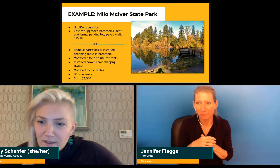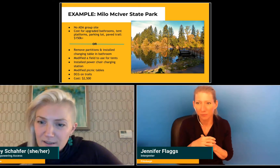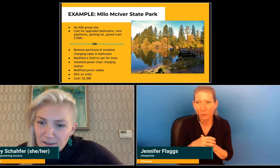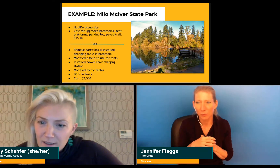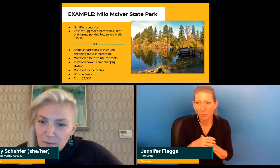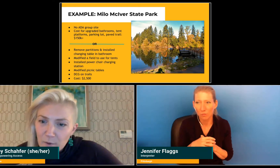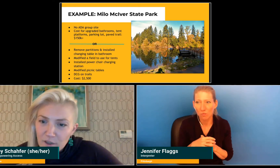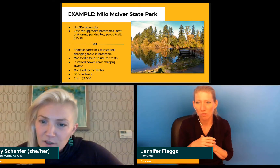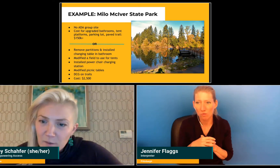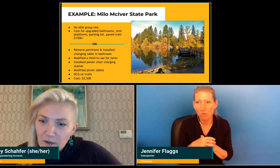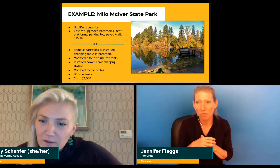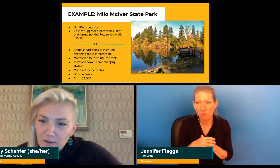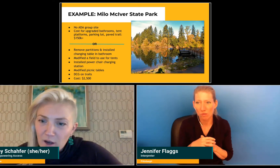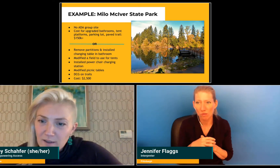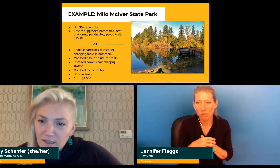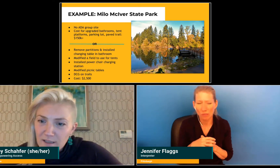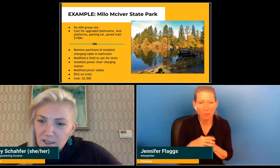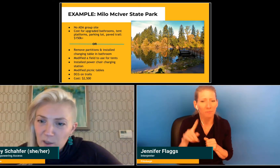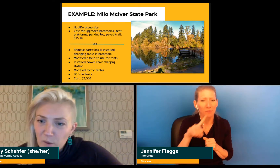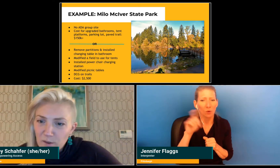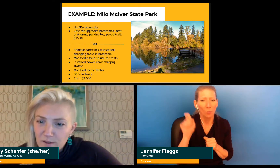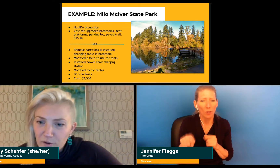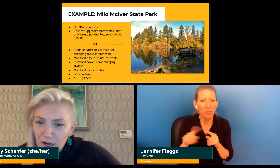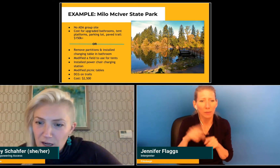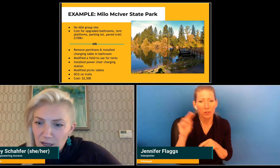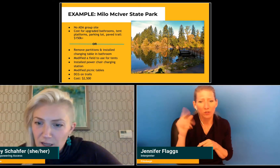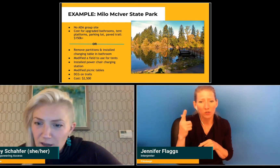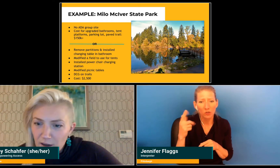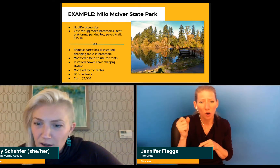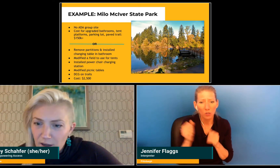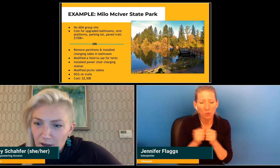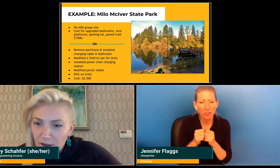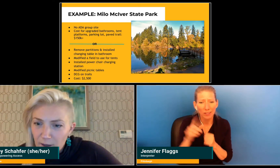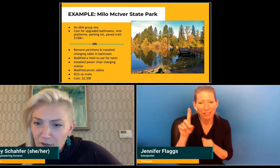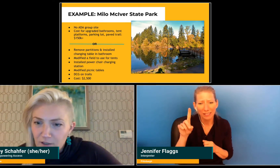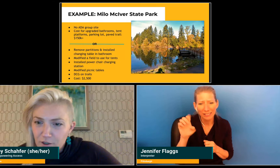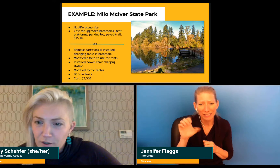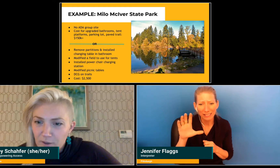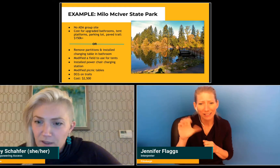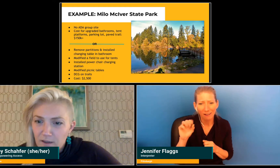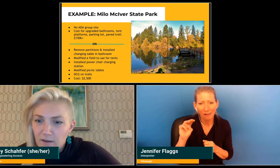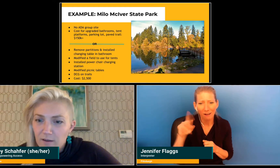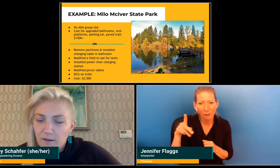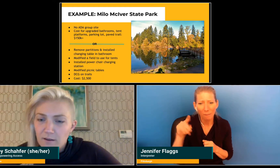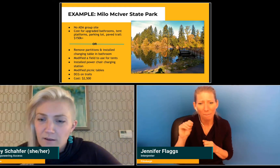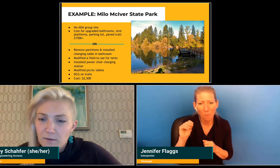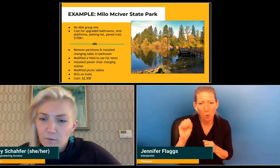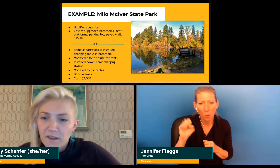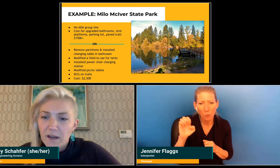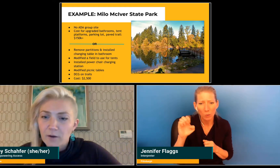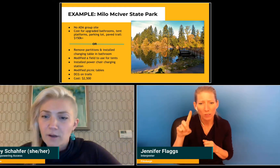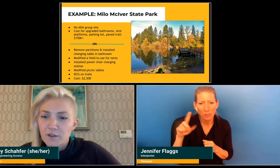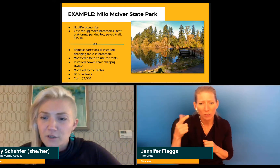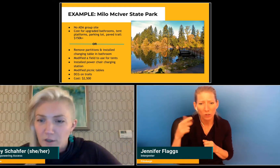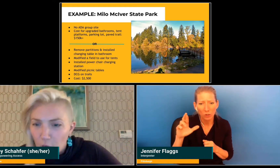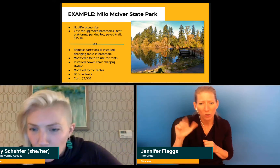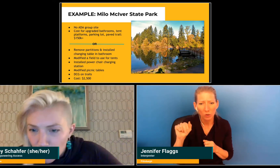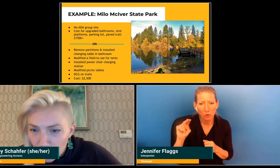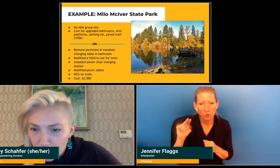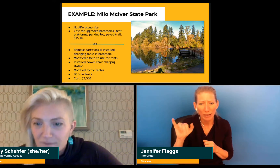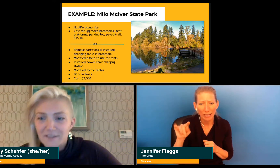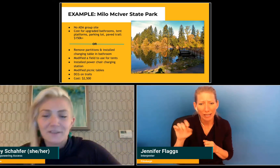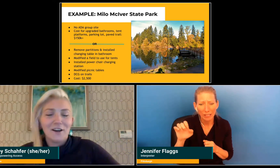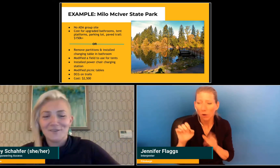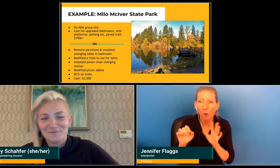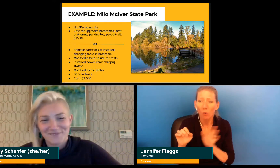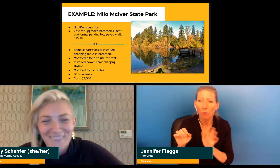There was some question about dogs and decomposed granite. I'm not sure what that question. Oh